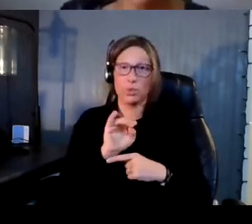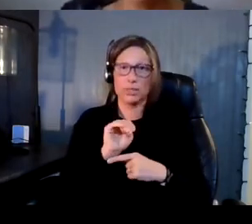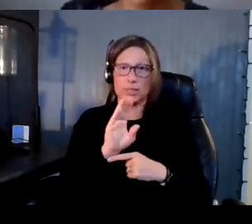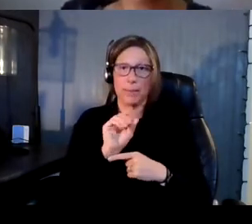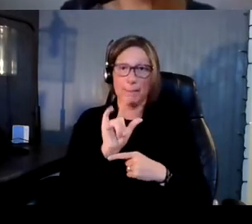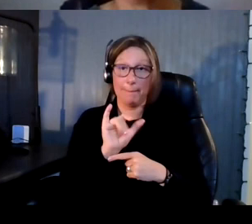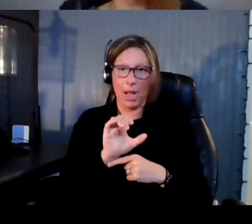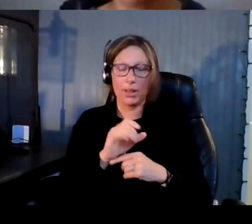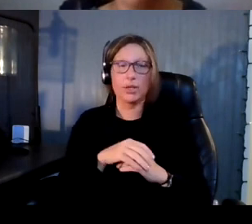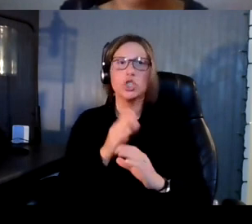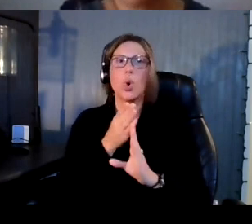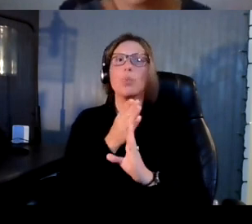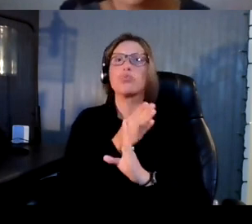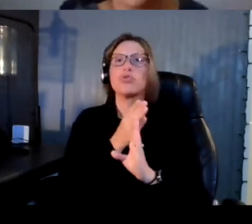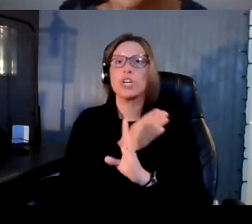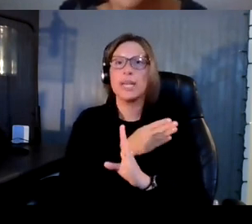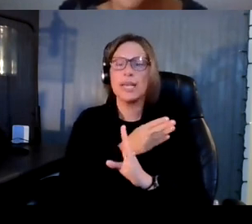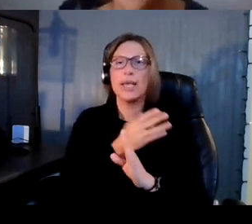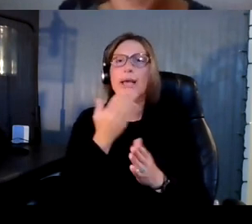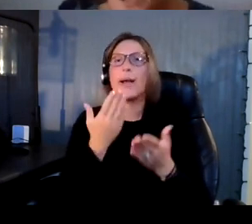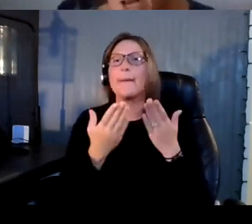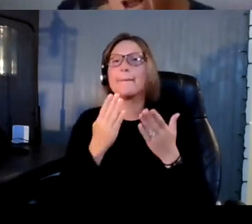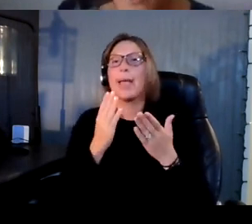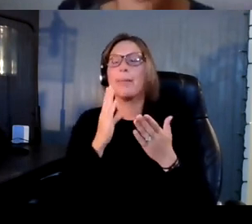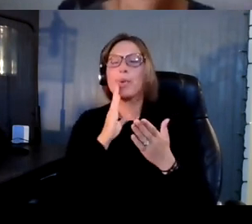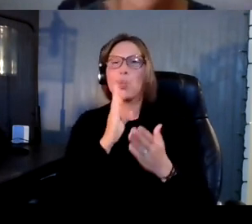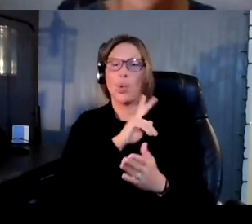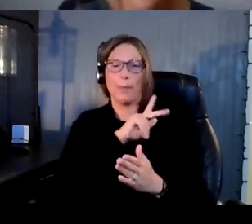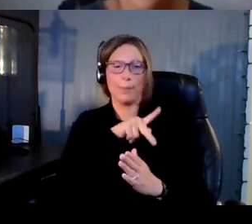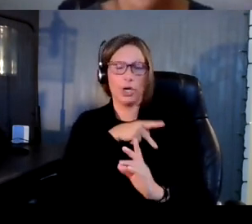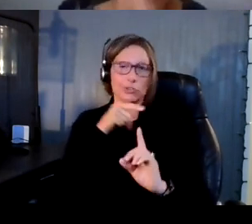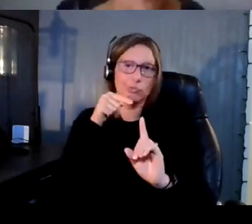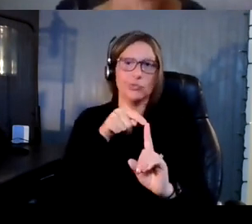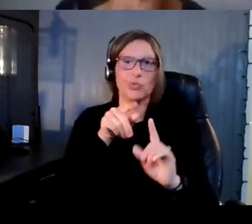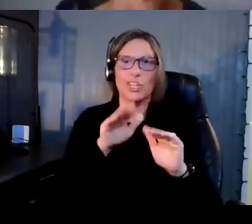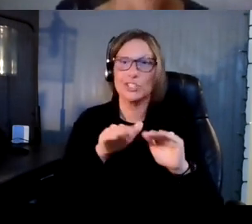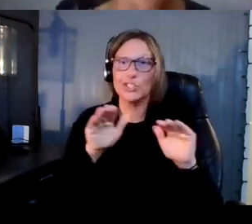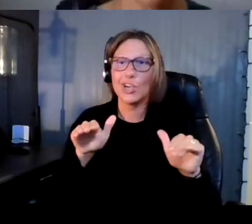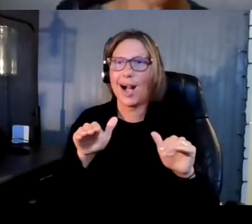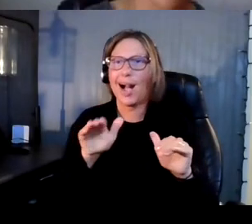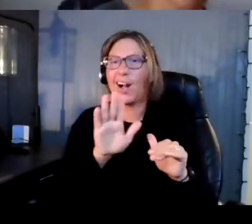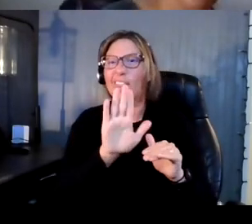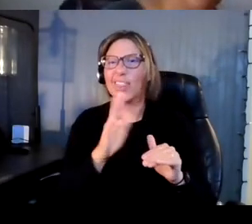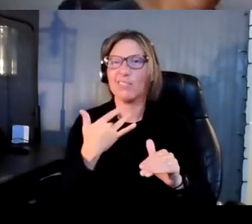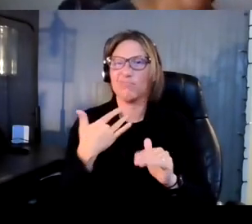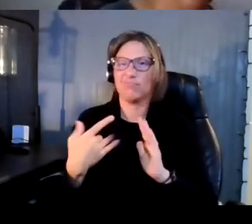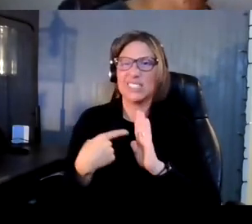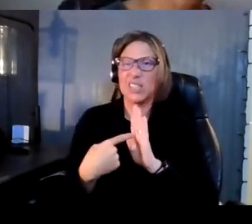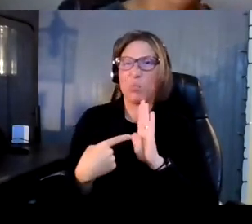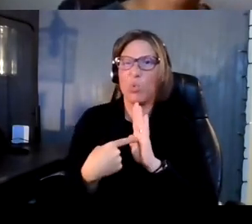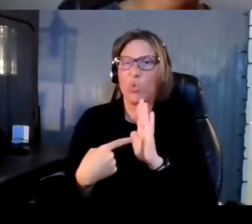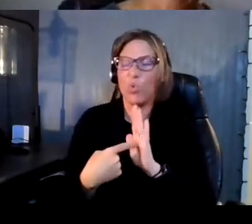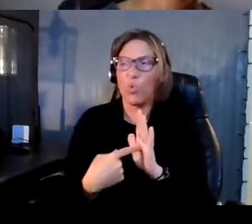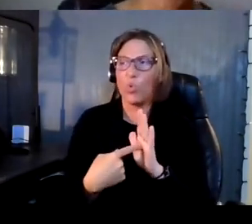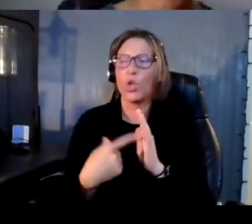may be used. So they may be personalized to that child, something that they do. And the responsibility for